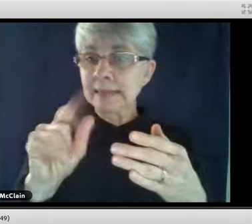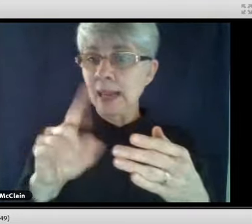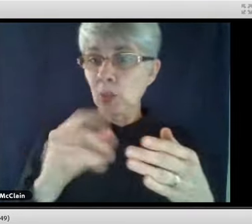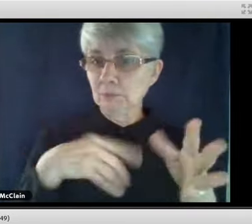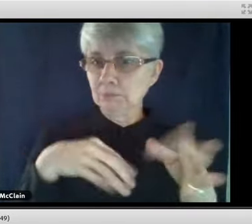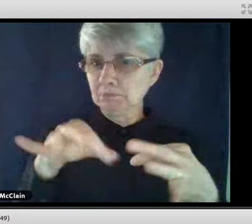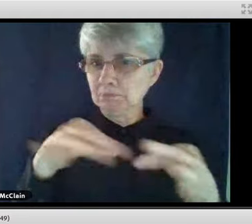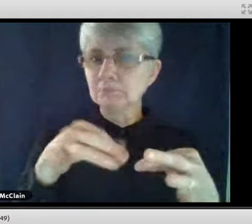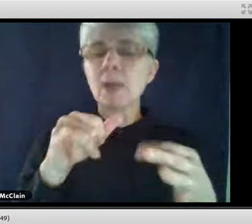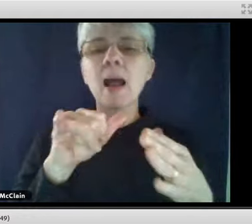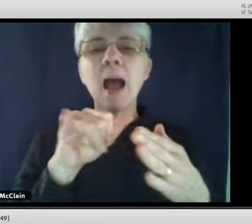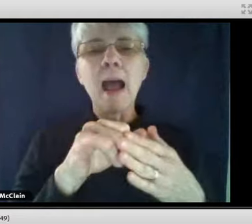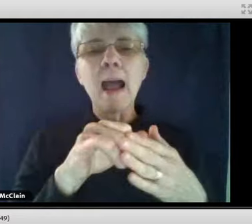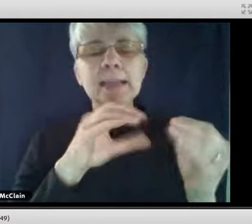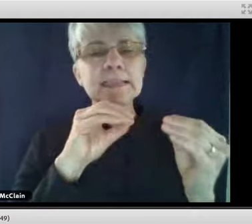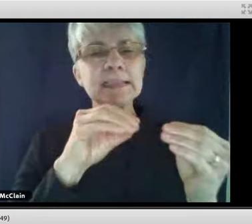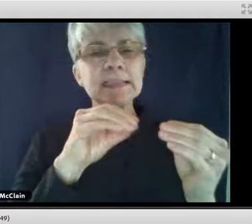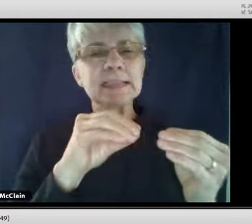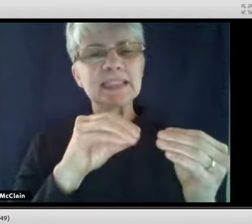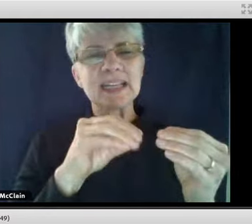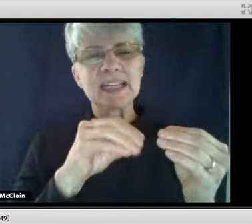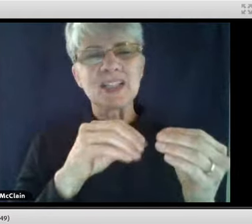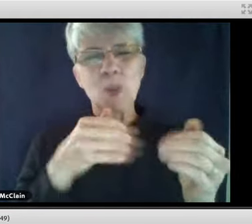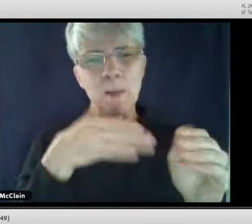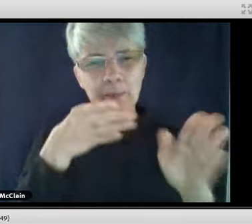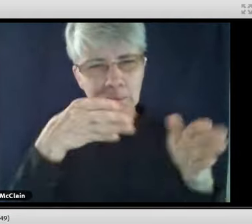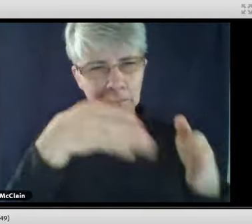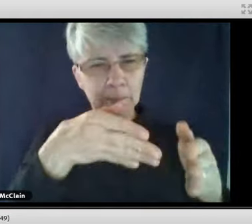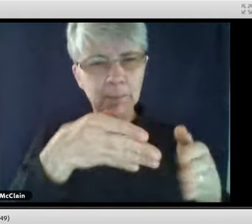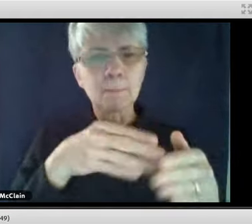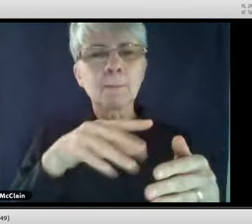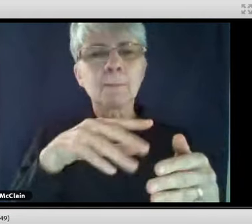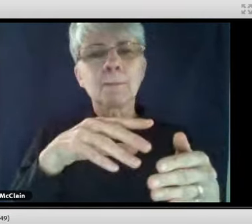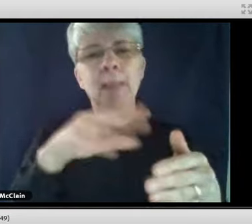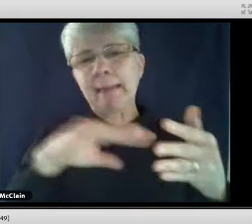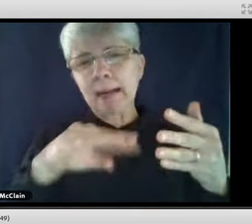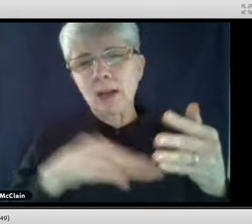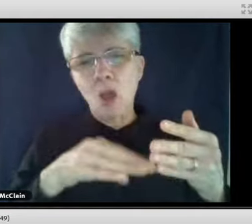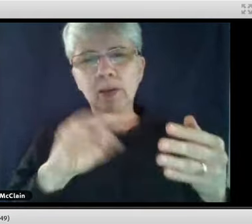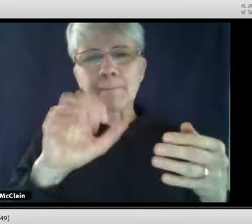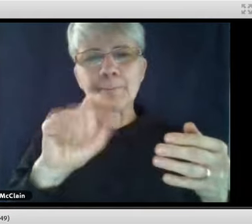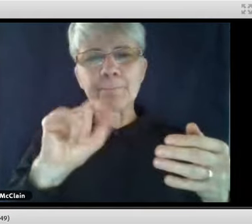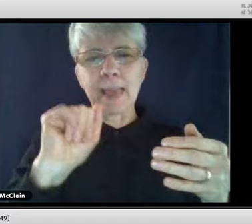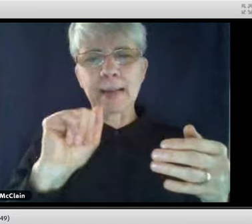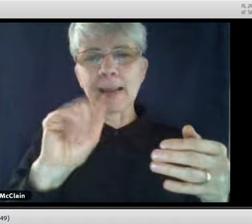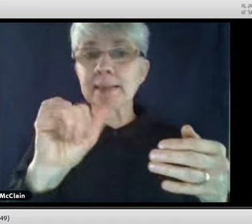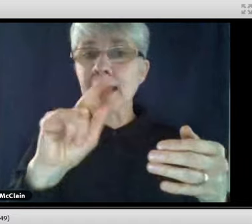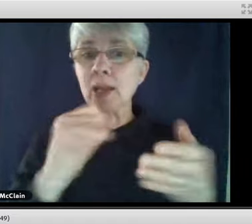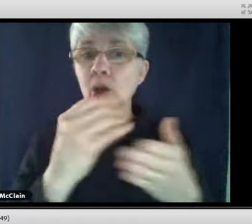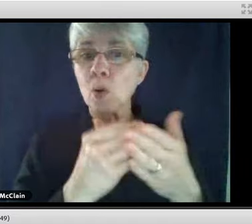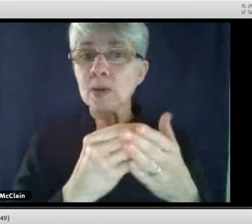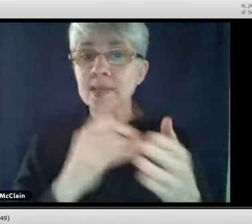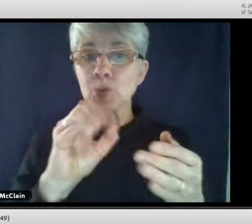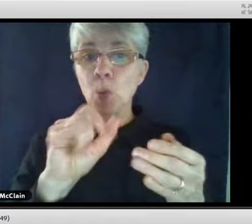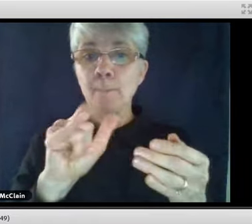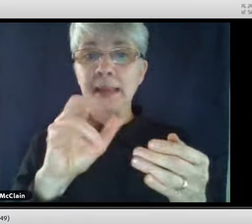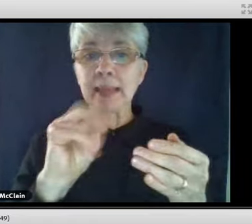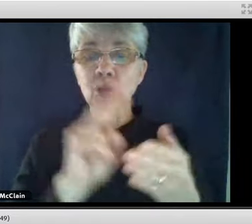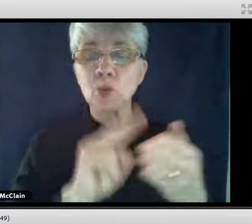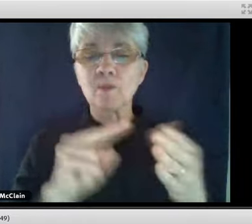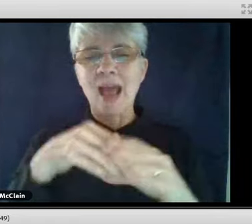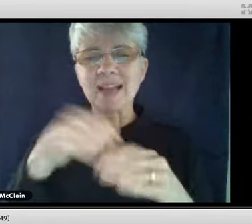I teach, pardon me, primarily cataloging and metadata courses at Dominican University, which is just right